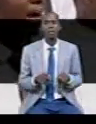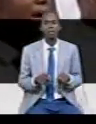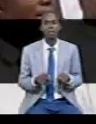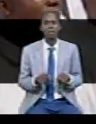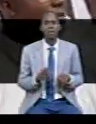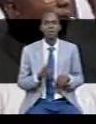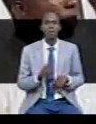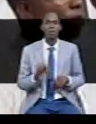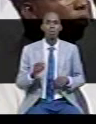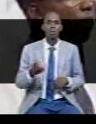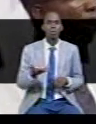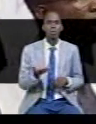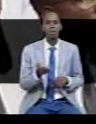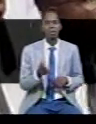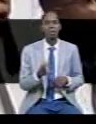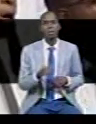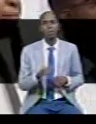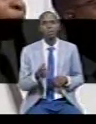time. No